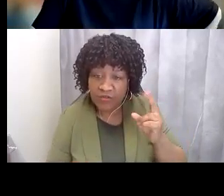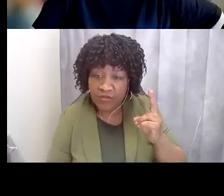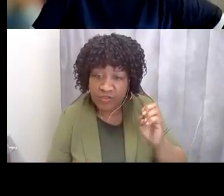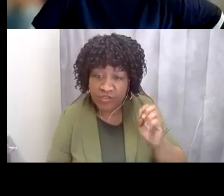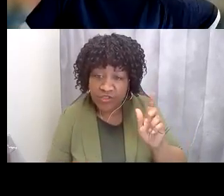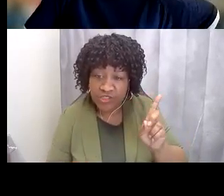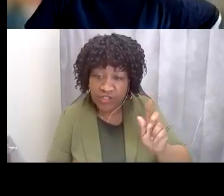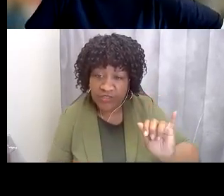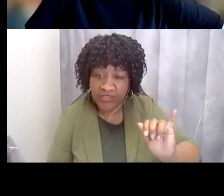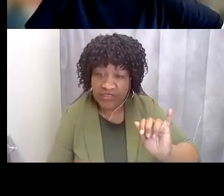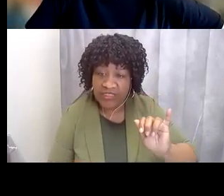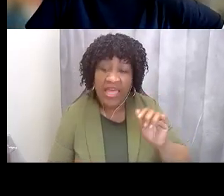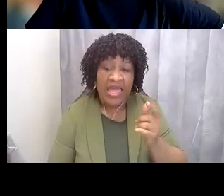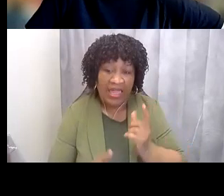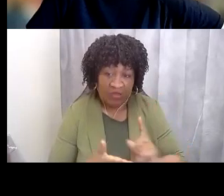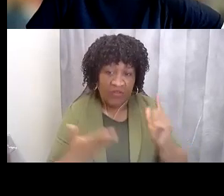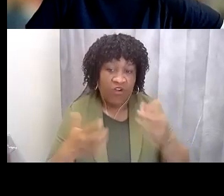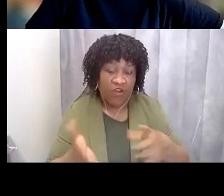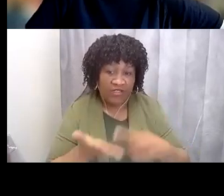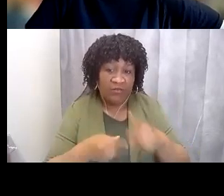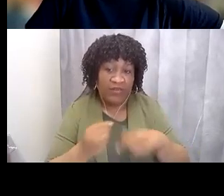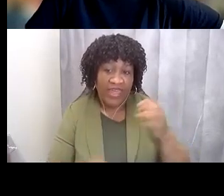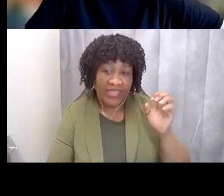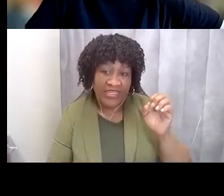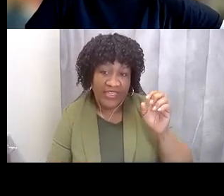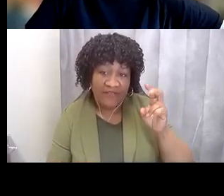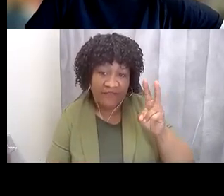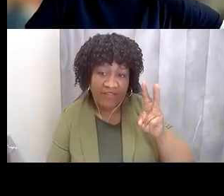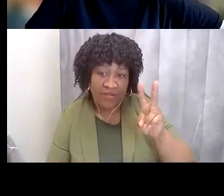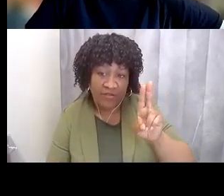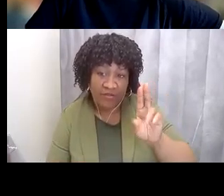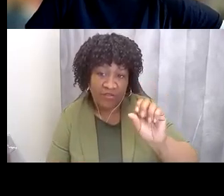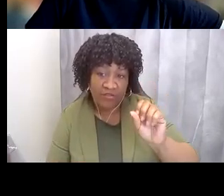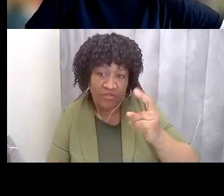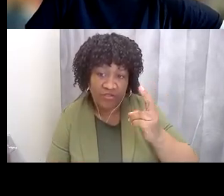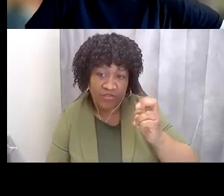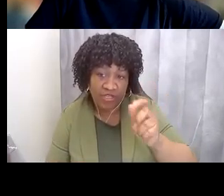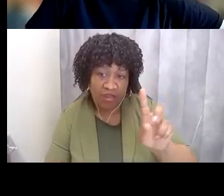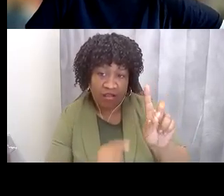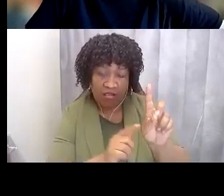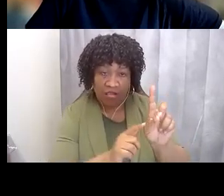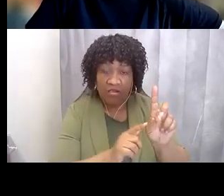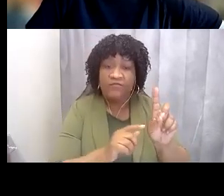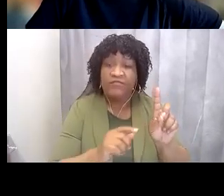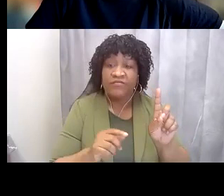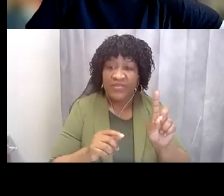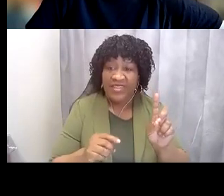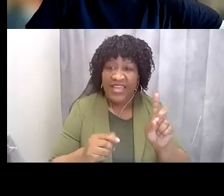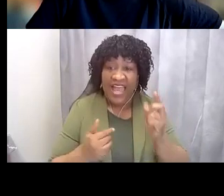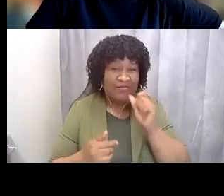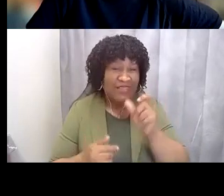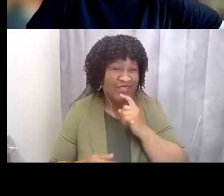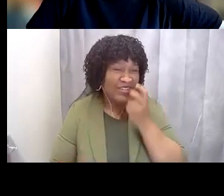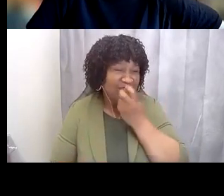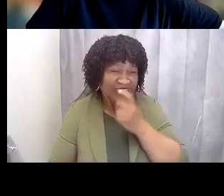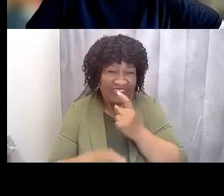and I'm happy to send out the slides about that. But just as a reminder, Evusheld is, I don't even know if I'm pronouncing it right.